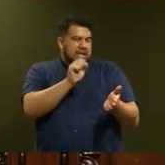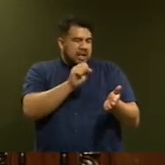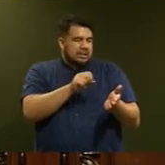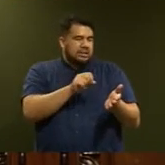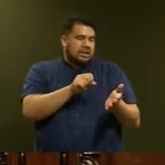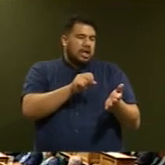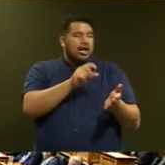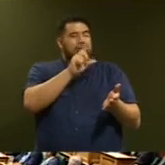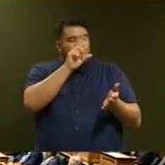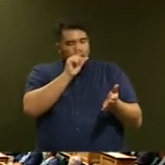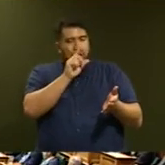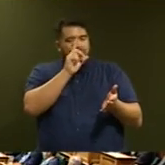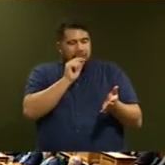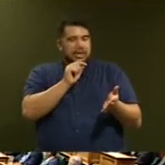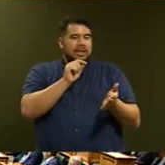on his right.